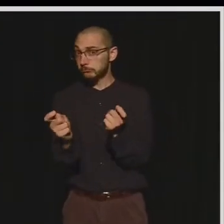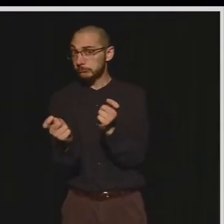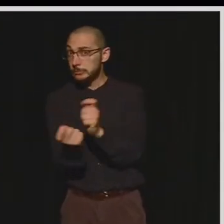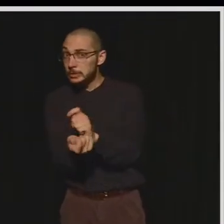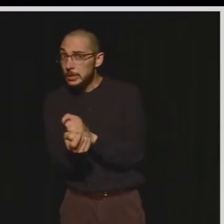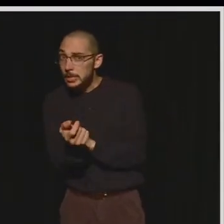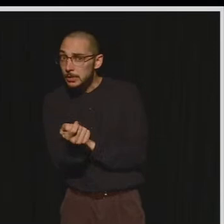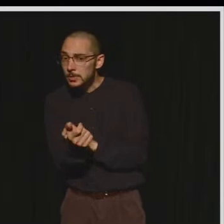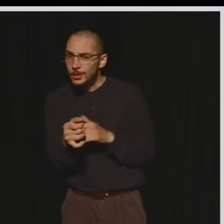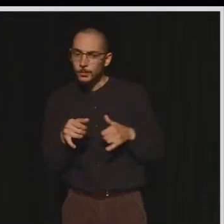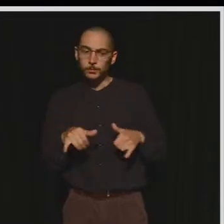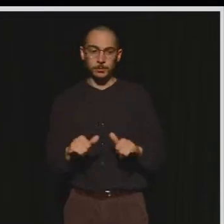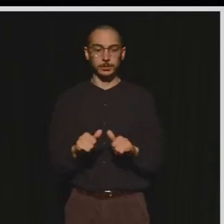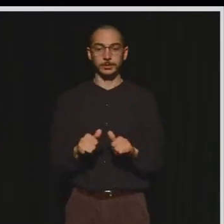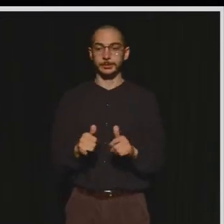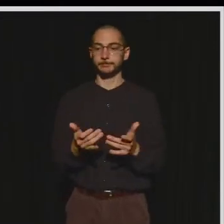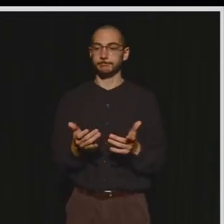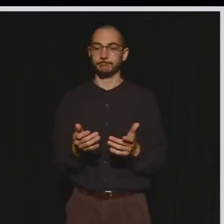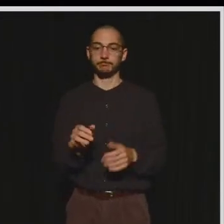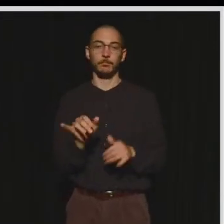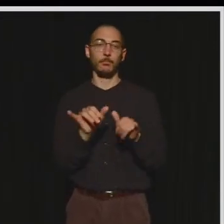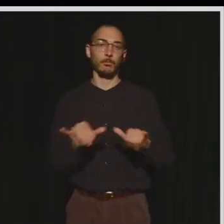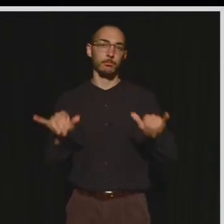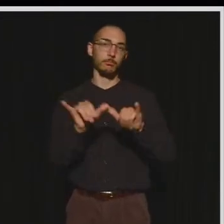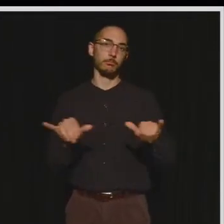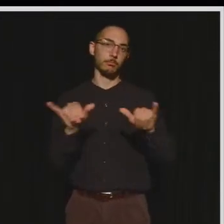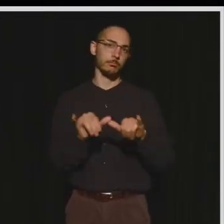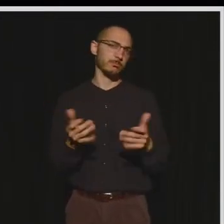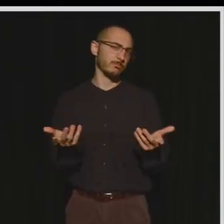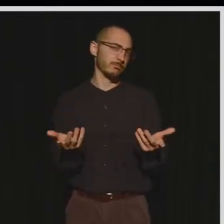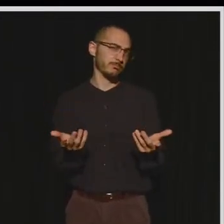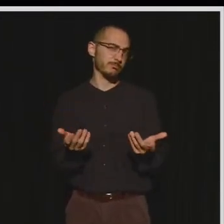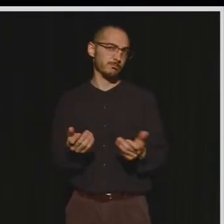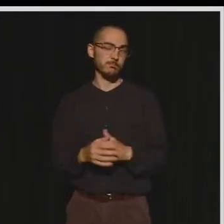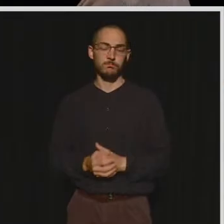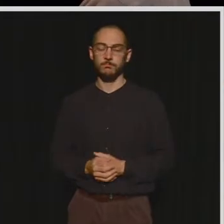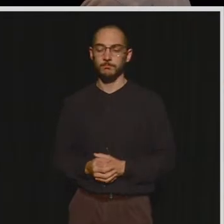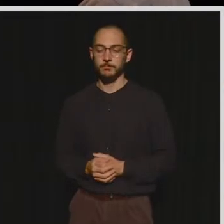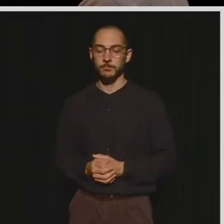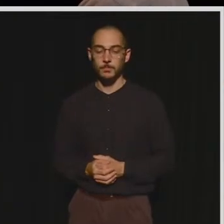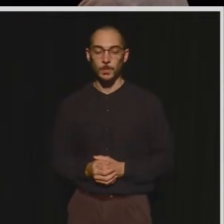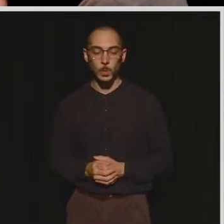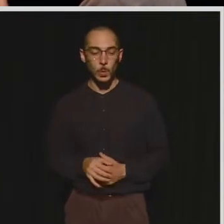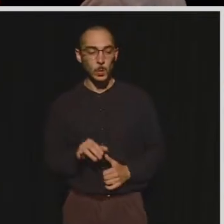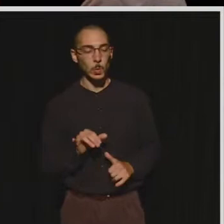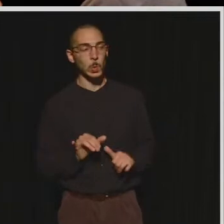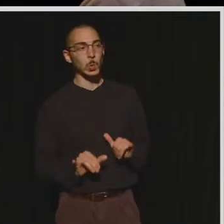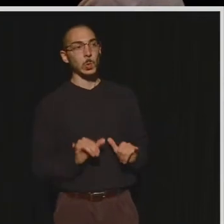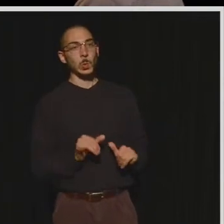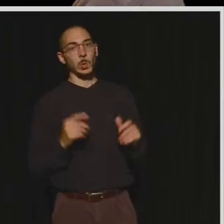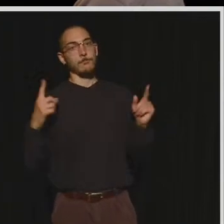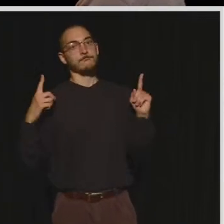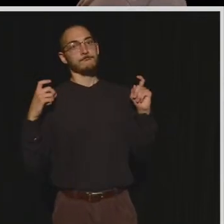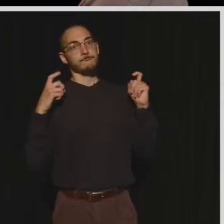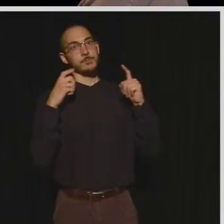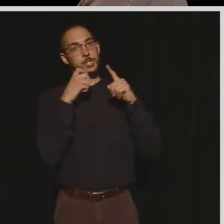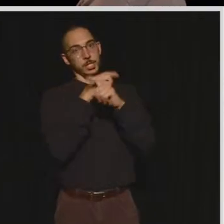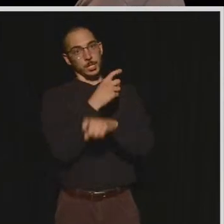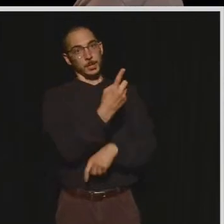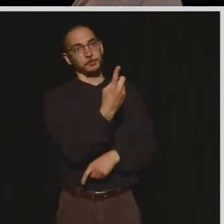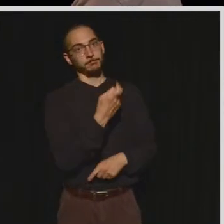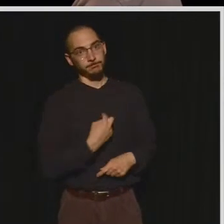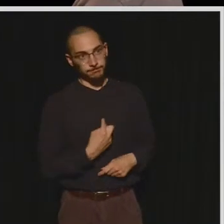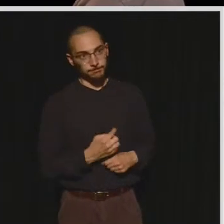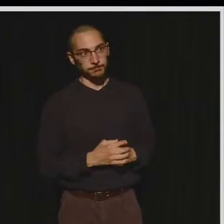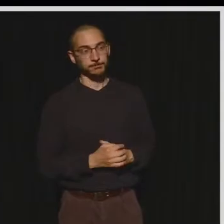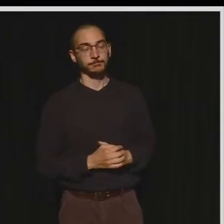is almost a bourbon conversation. A mini bourbon conversation, a bourbon sniff. Are you able to